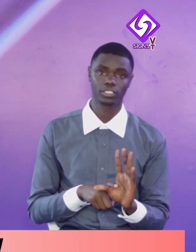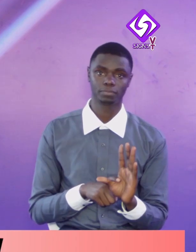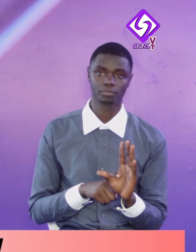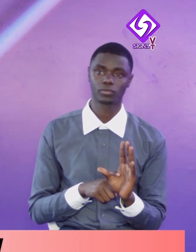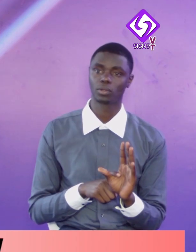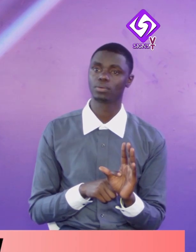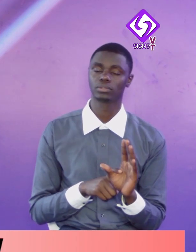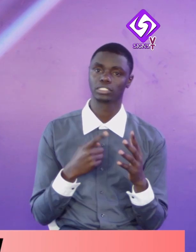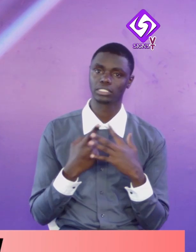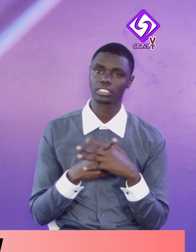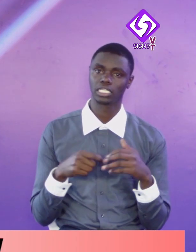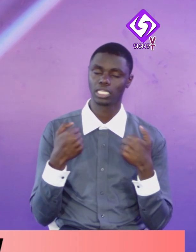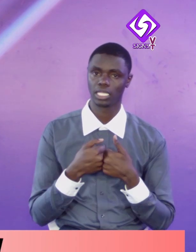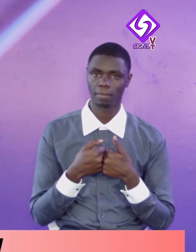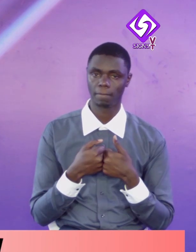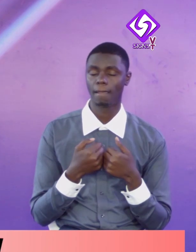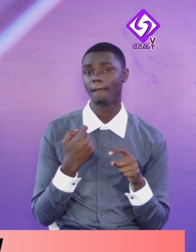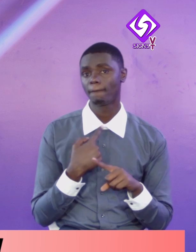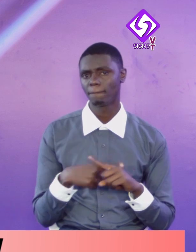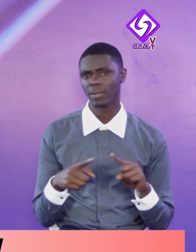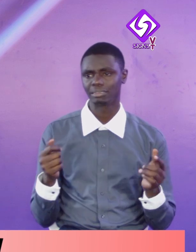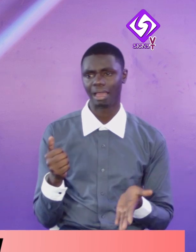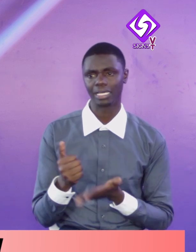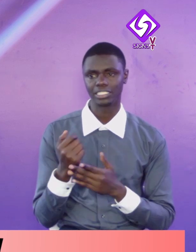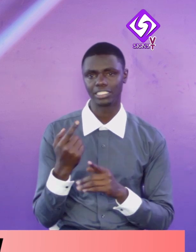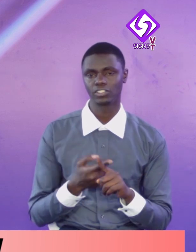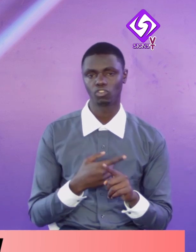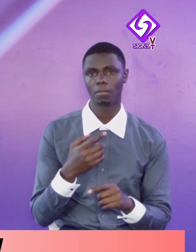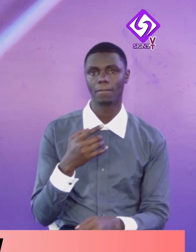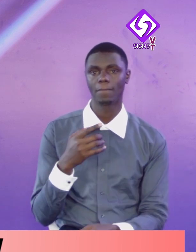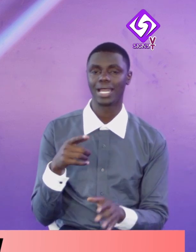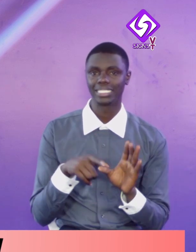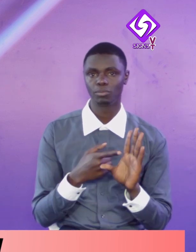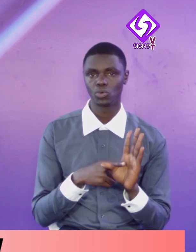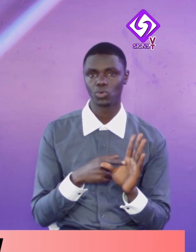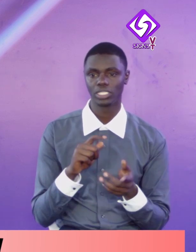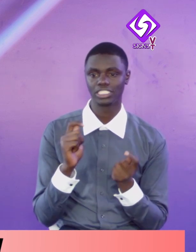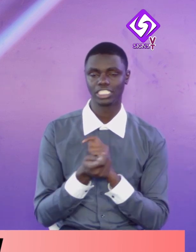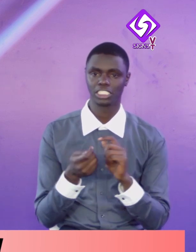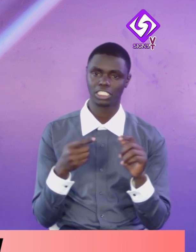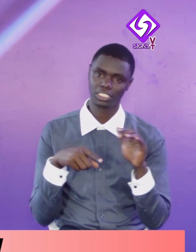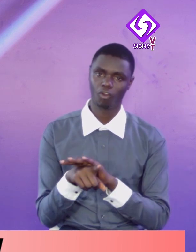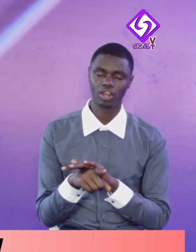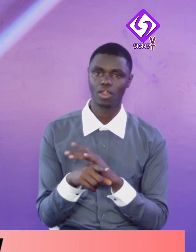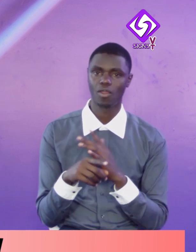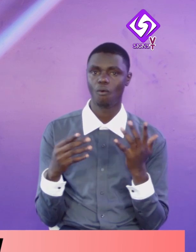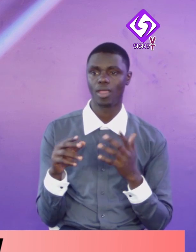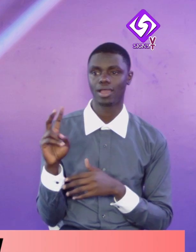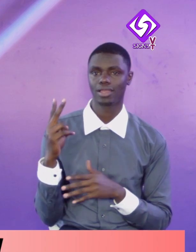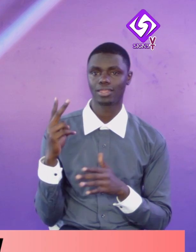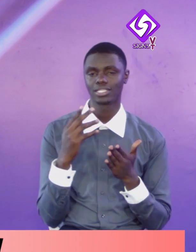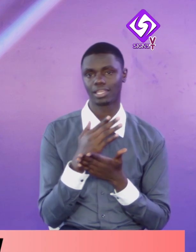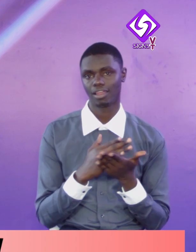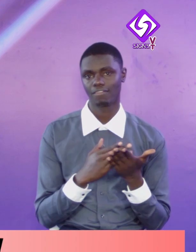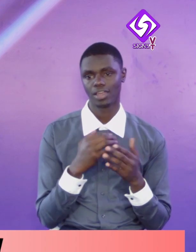he started the game, but an assist from Kevin De Bruyne changed the game. He scored in the second half to make